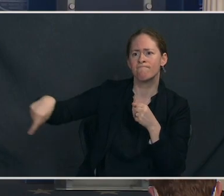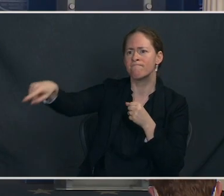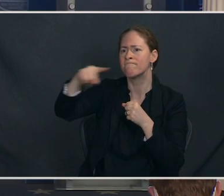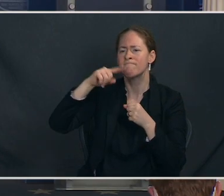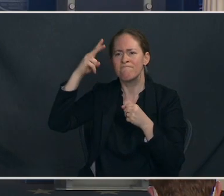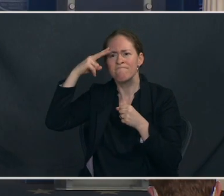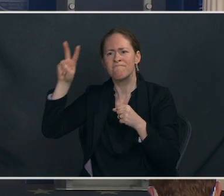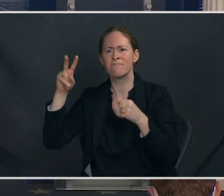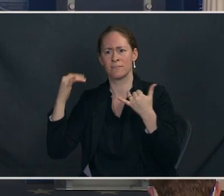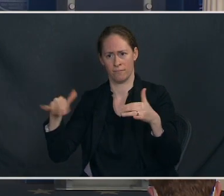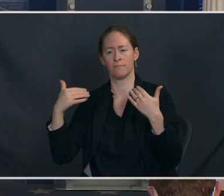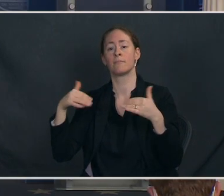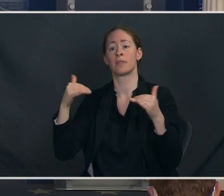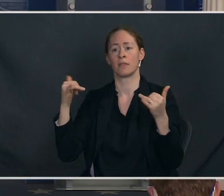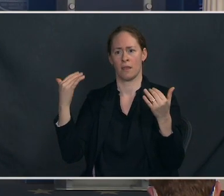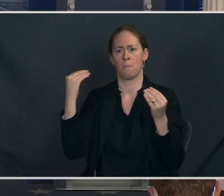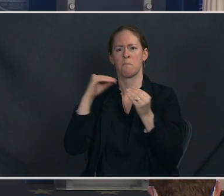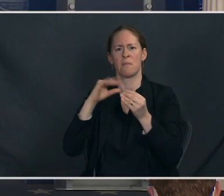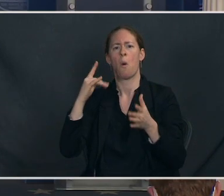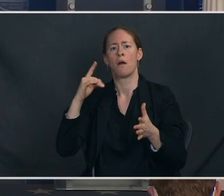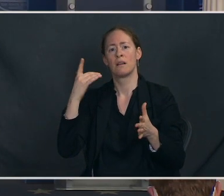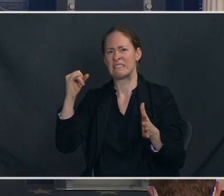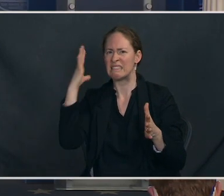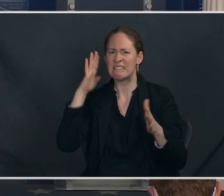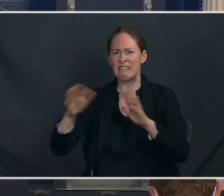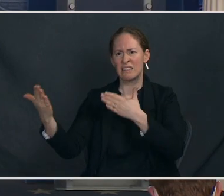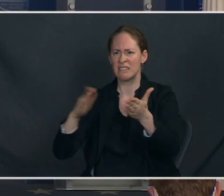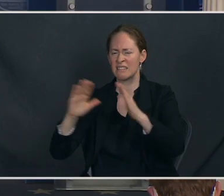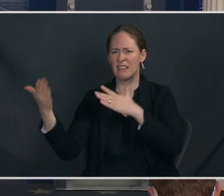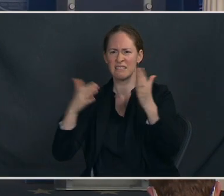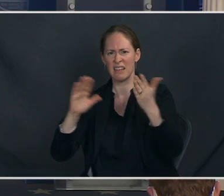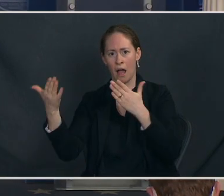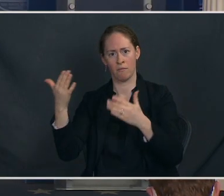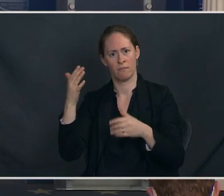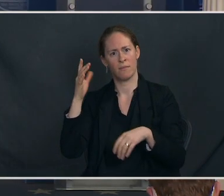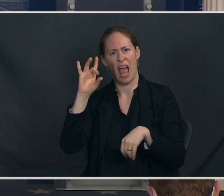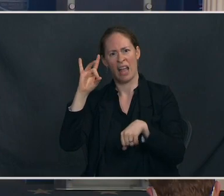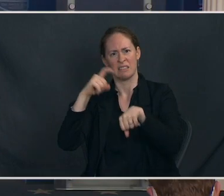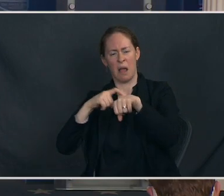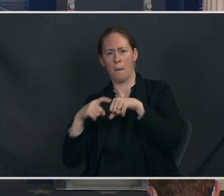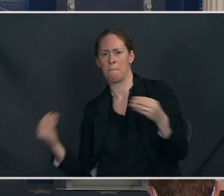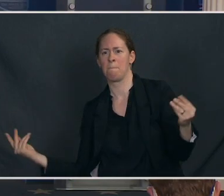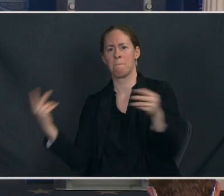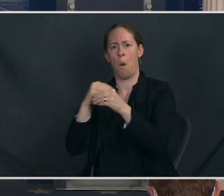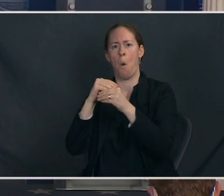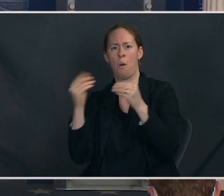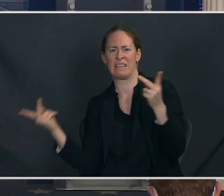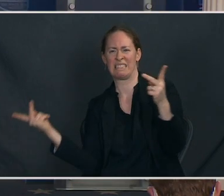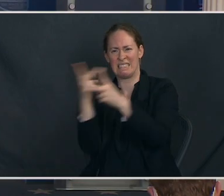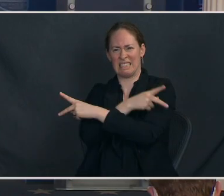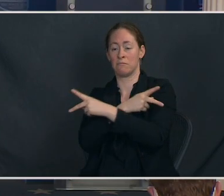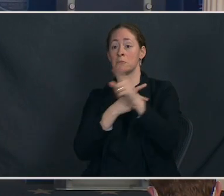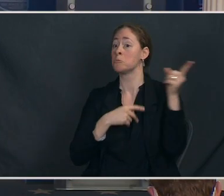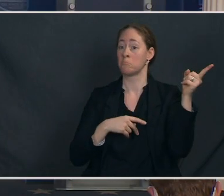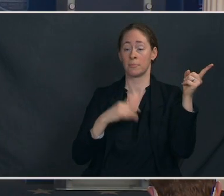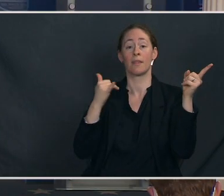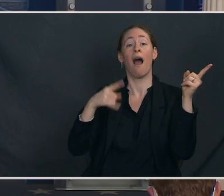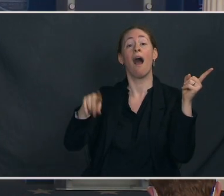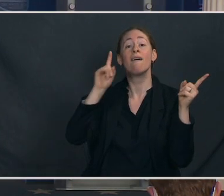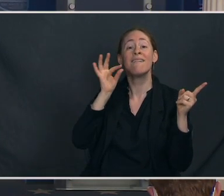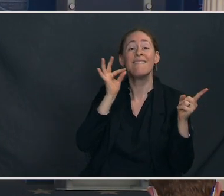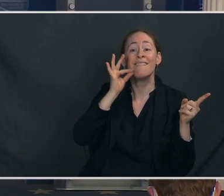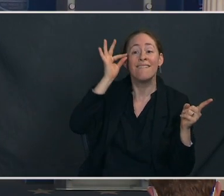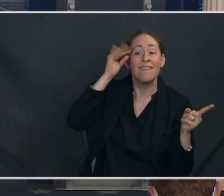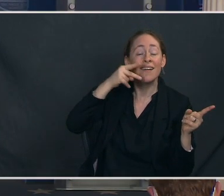to die of COVID-19. And for Native communities across the country, the overlapping economic and